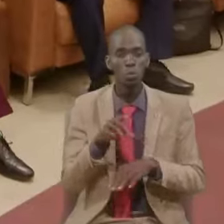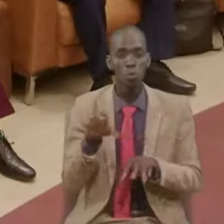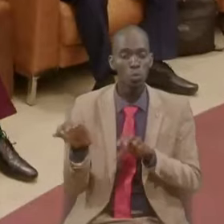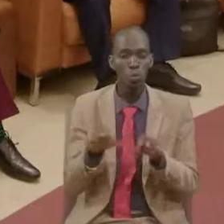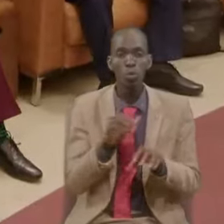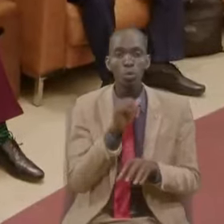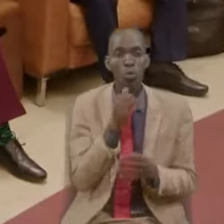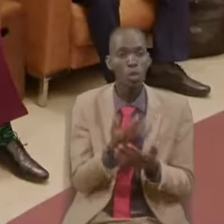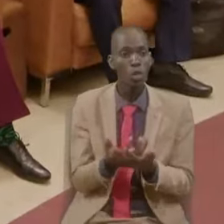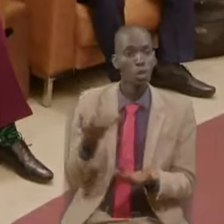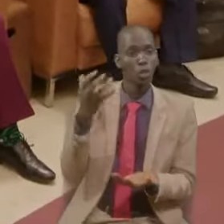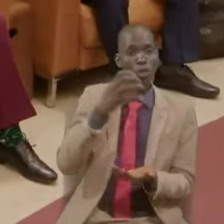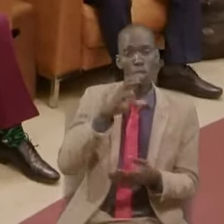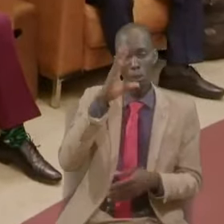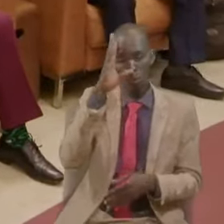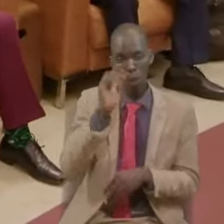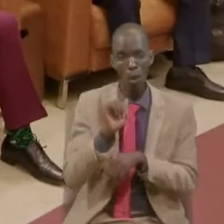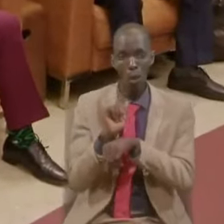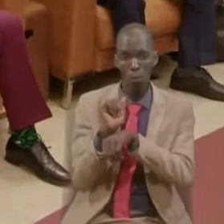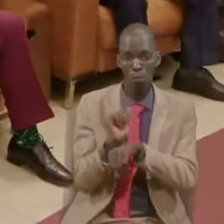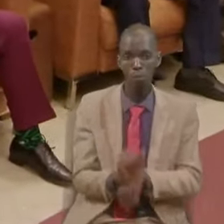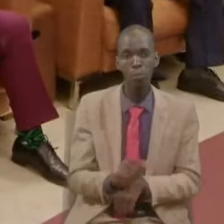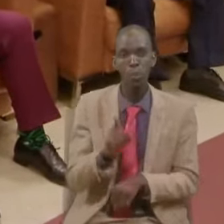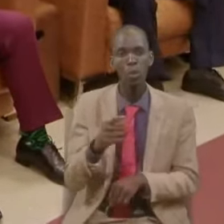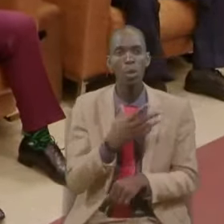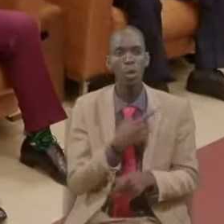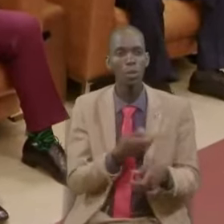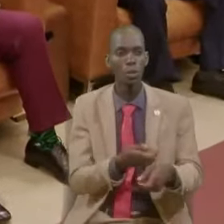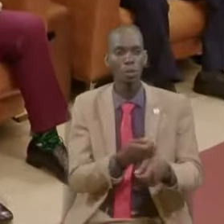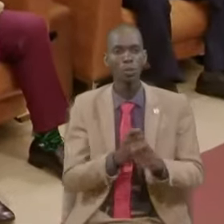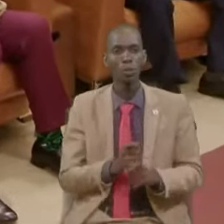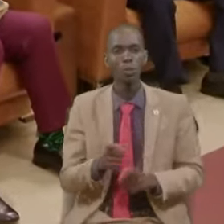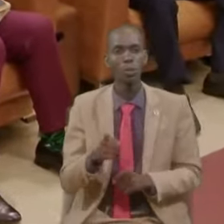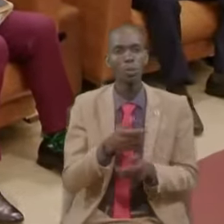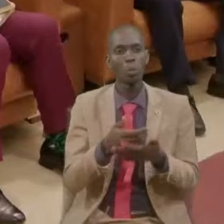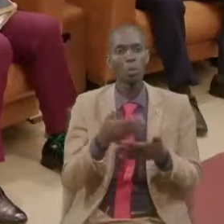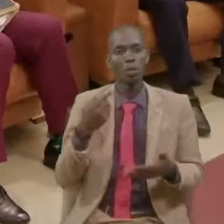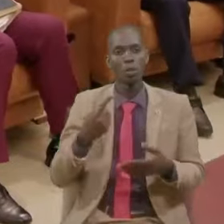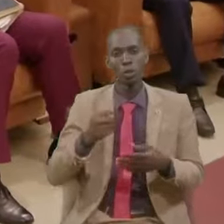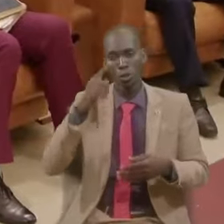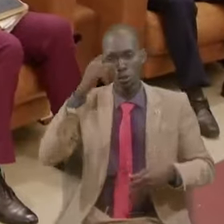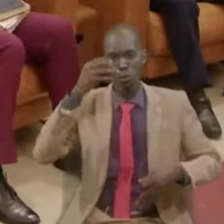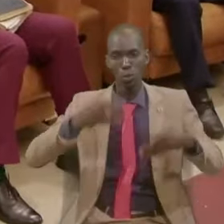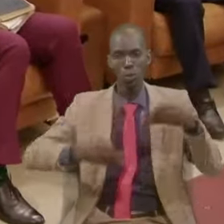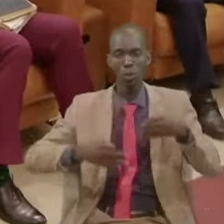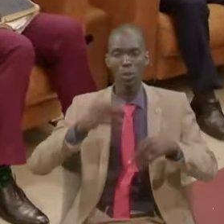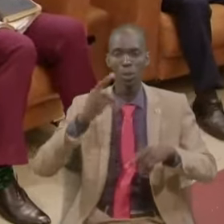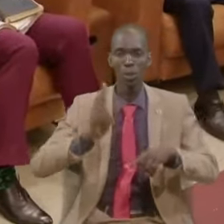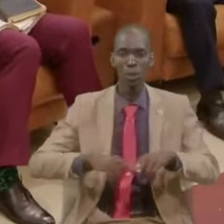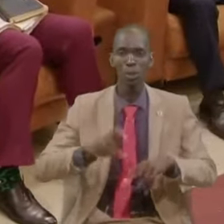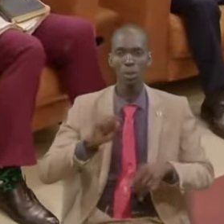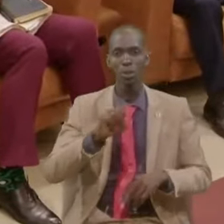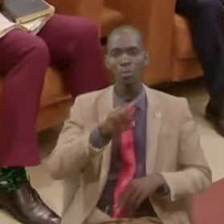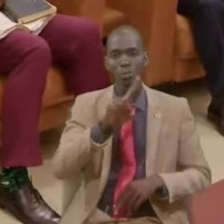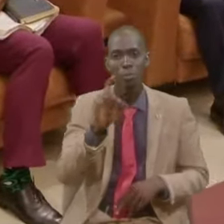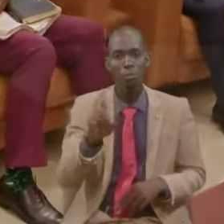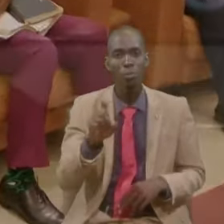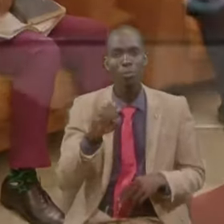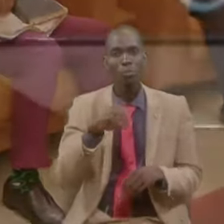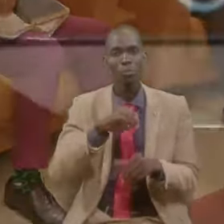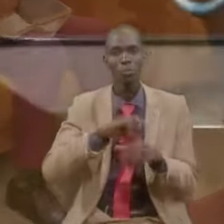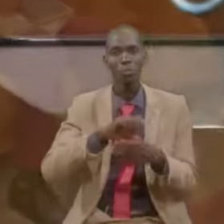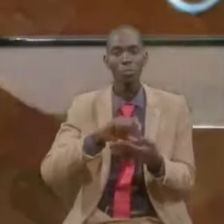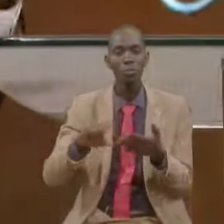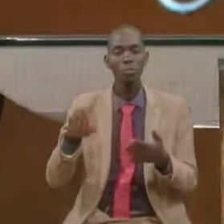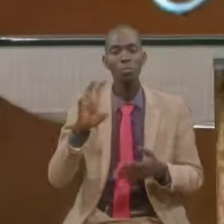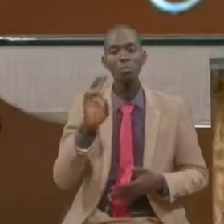men oppress you and draw you before the judgment seats? Verse 7.